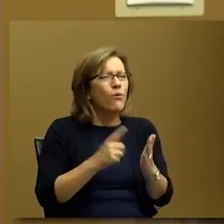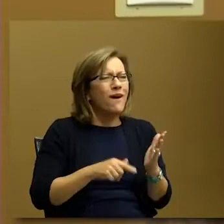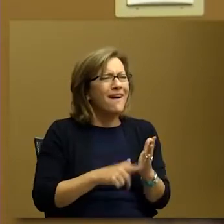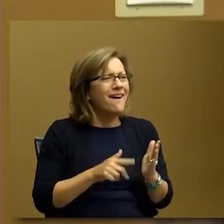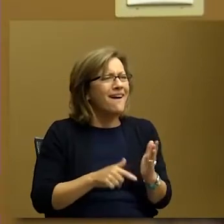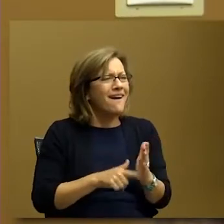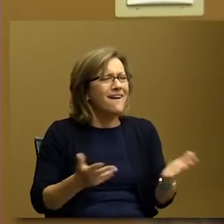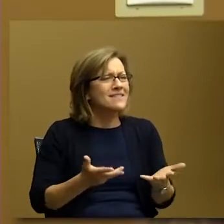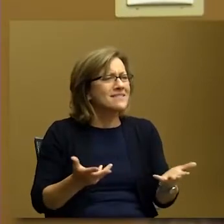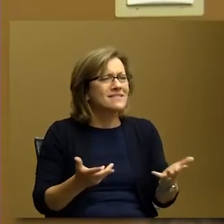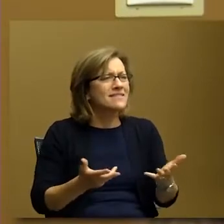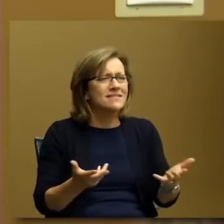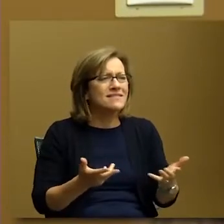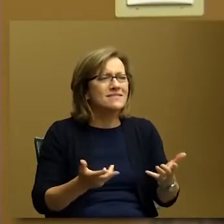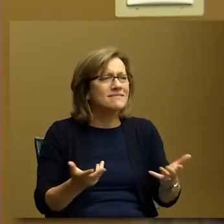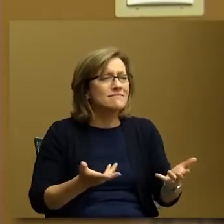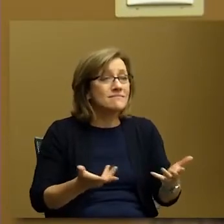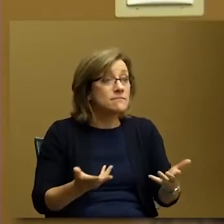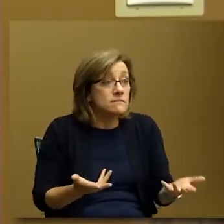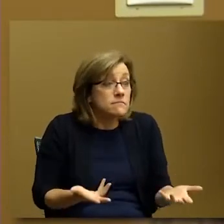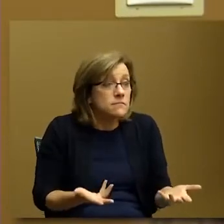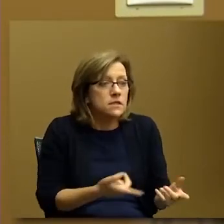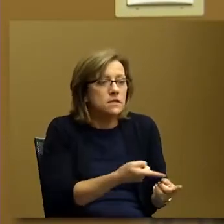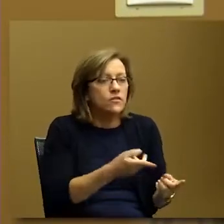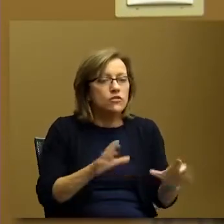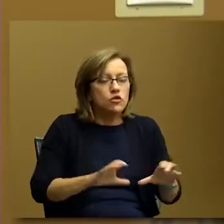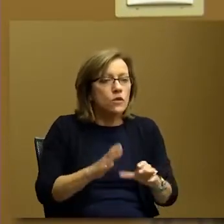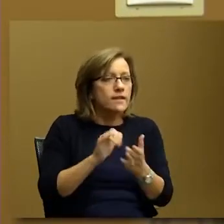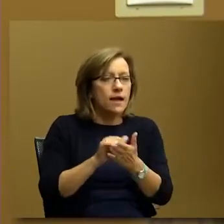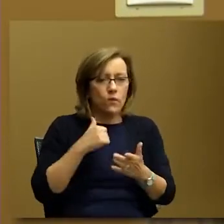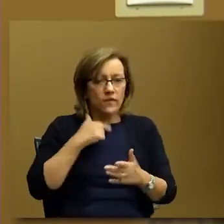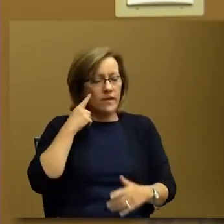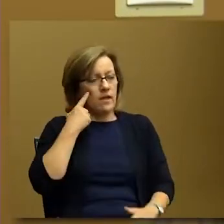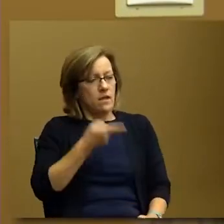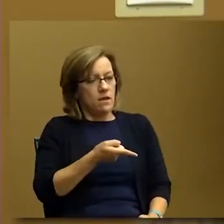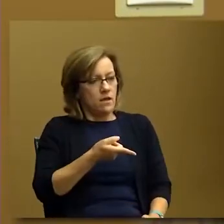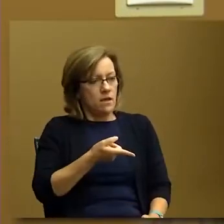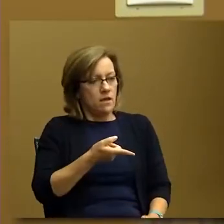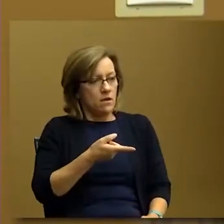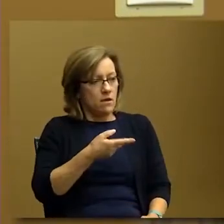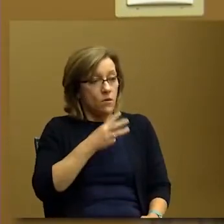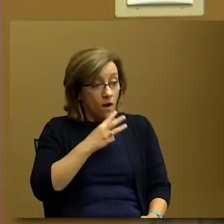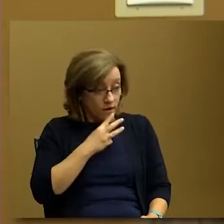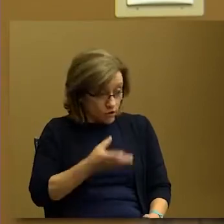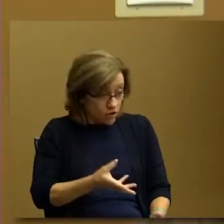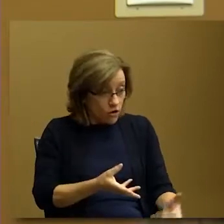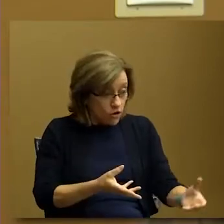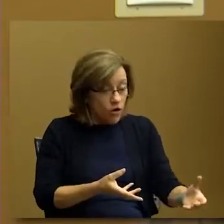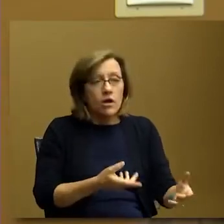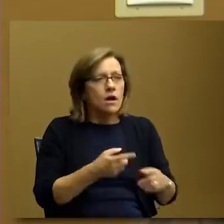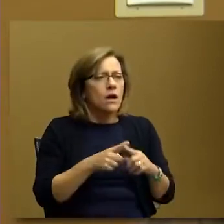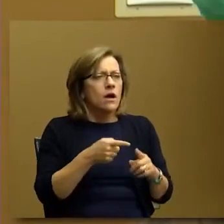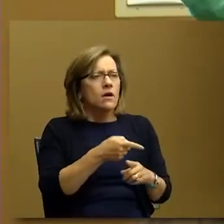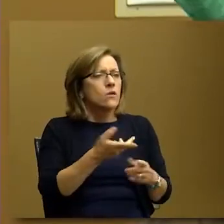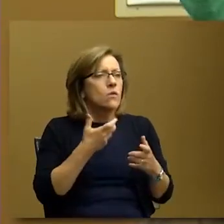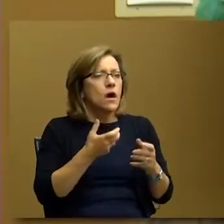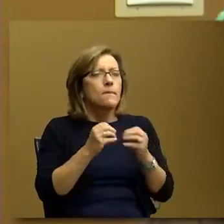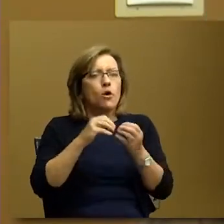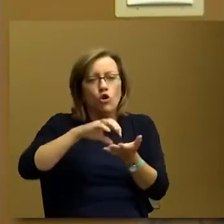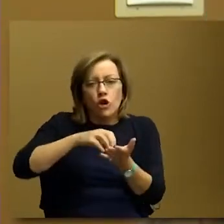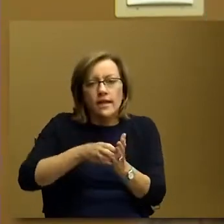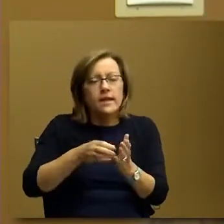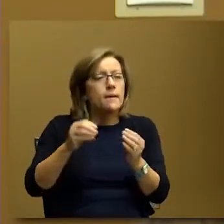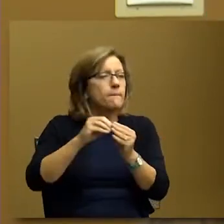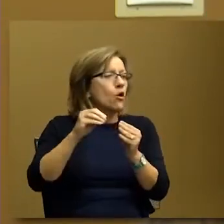don't know what more. Because they could be doing that, we're thinking they want a drink of water when actually they want more cookie